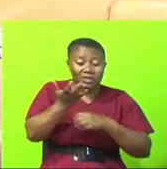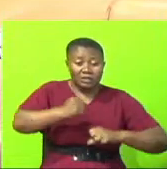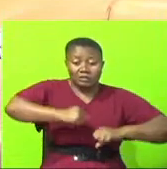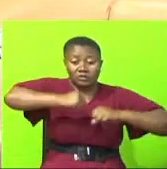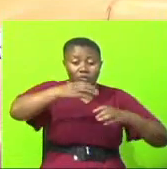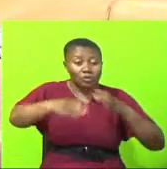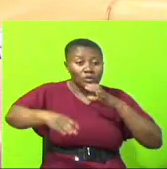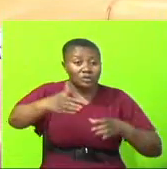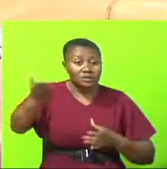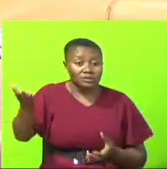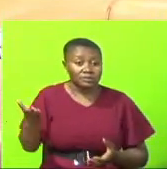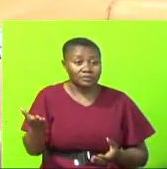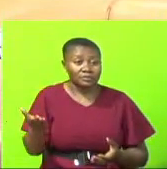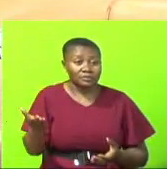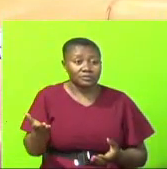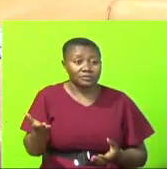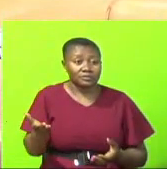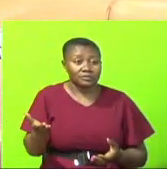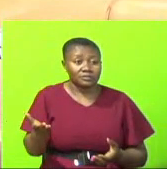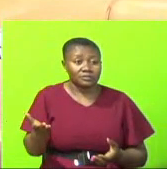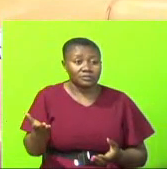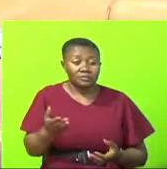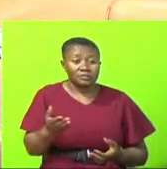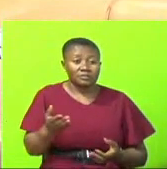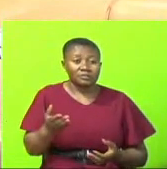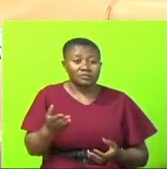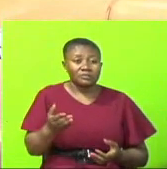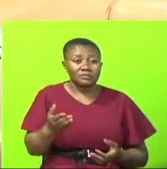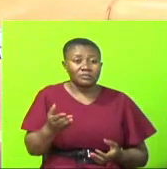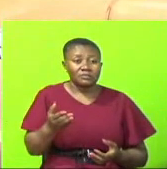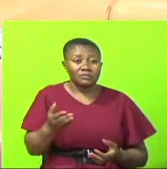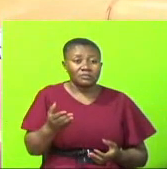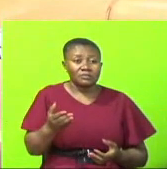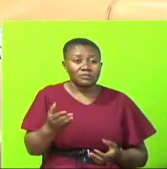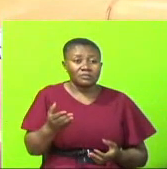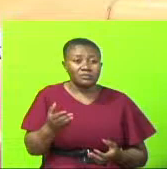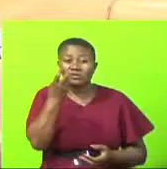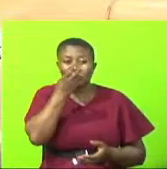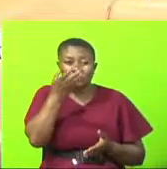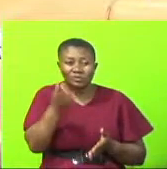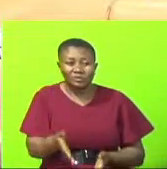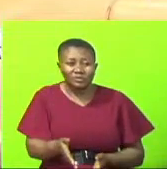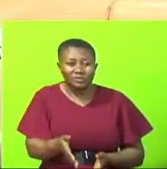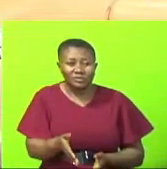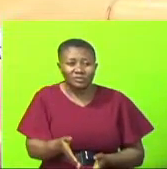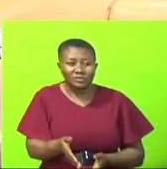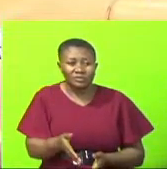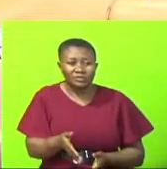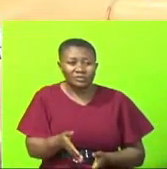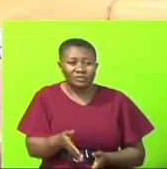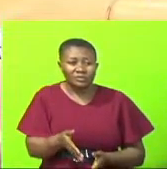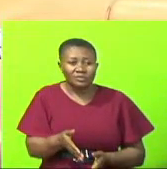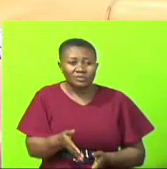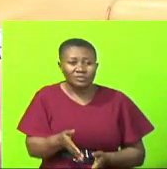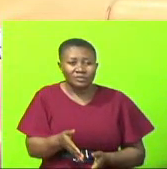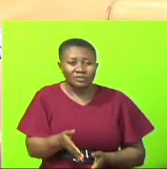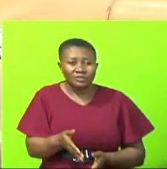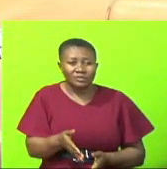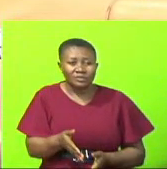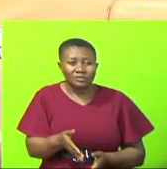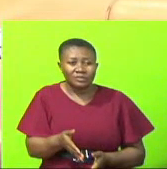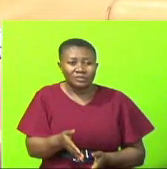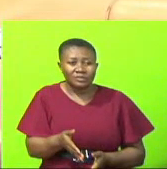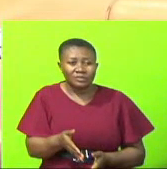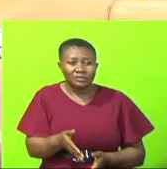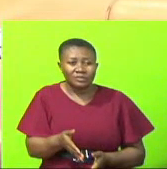sure we'll all hear his views. In this forum, I tell Mr. Speaker that the distance seen one step